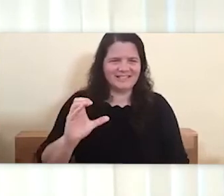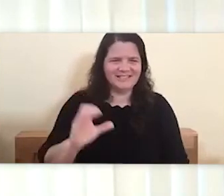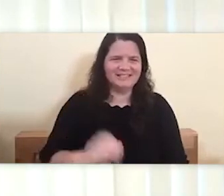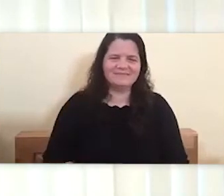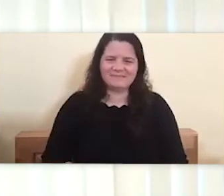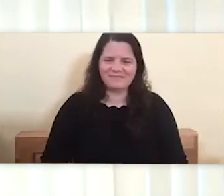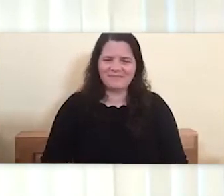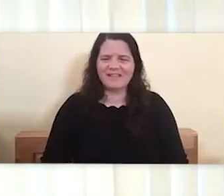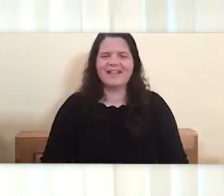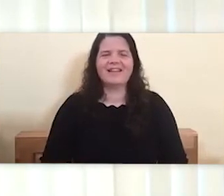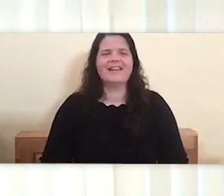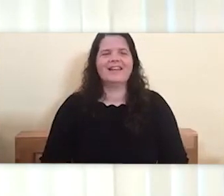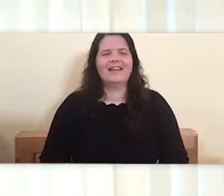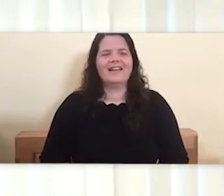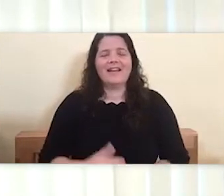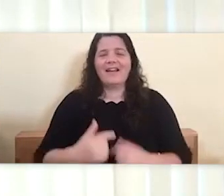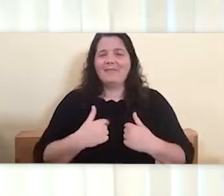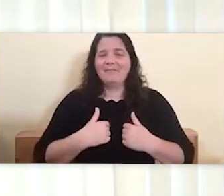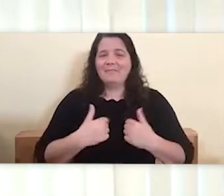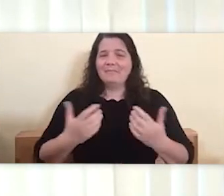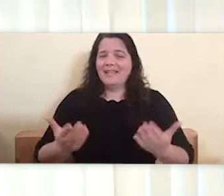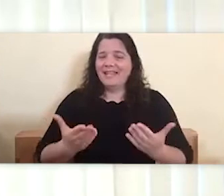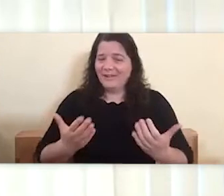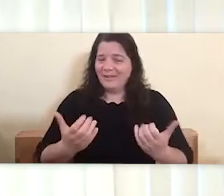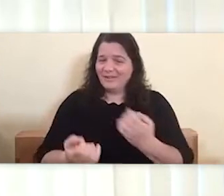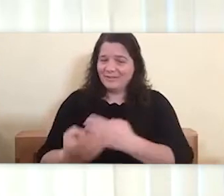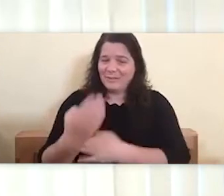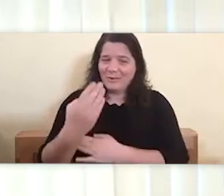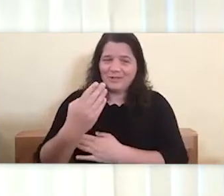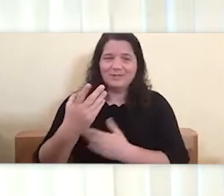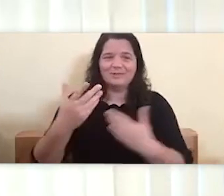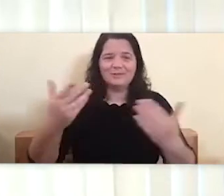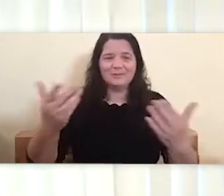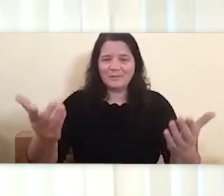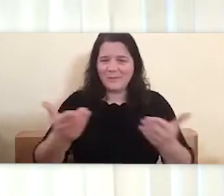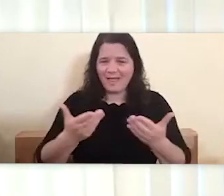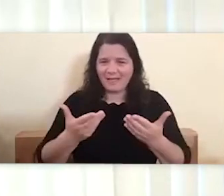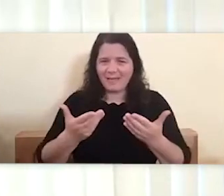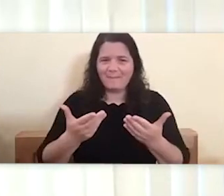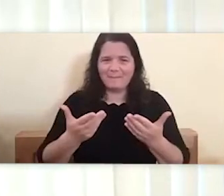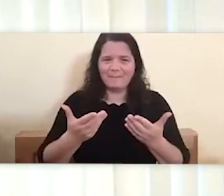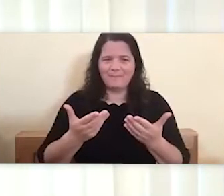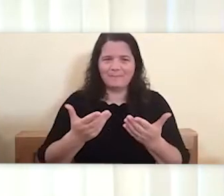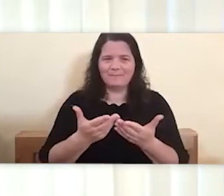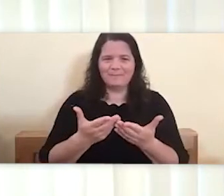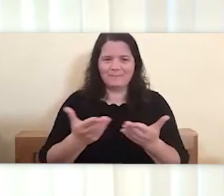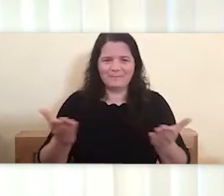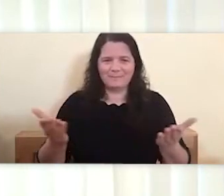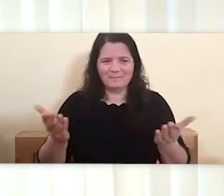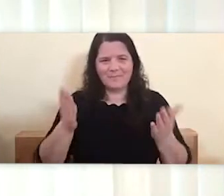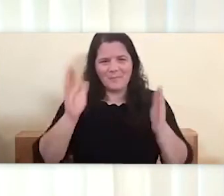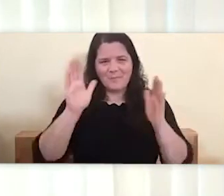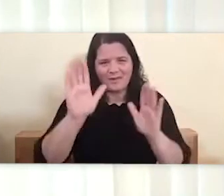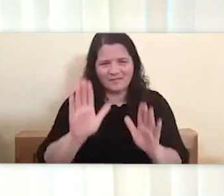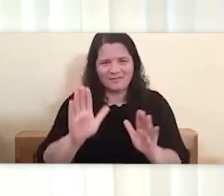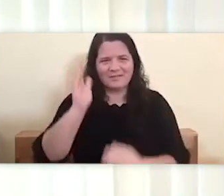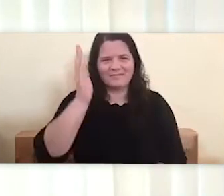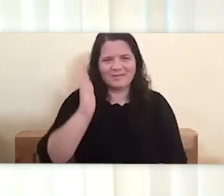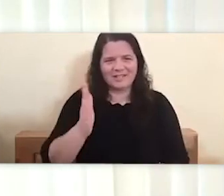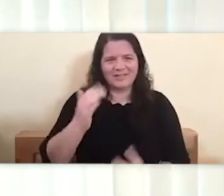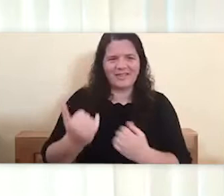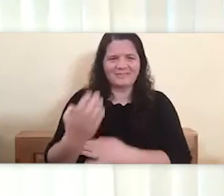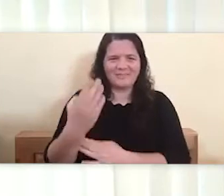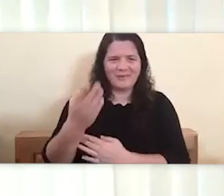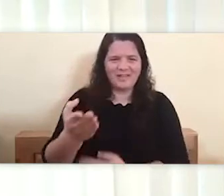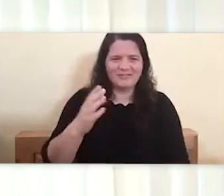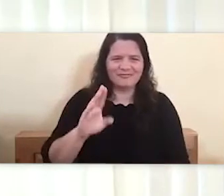here this morning to welcome our wonderful speaker this morning, Rhonda